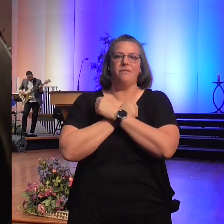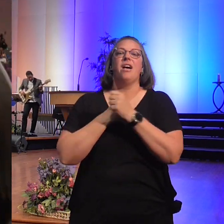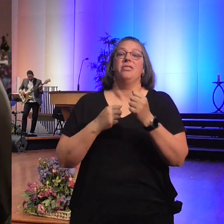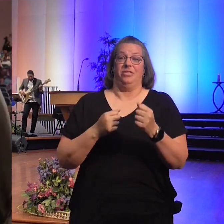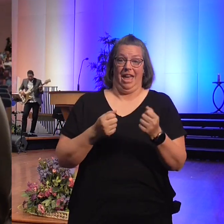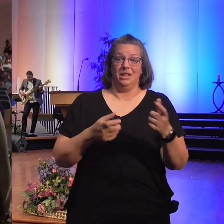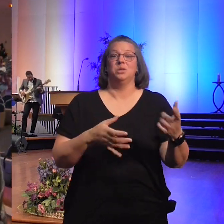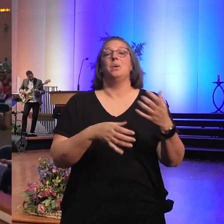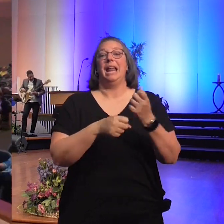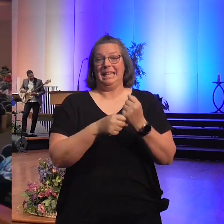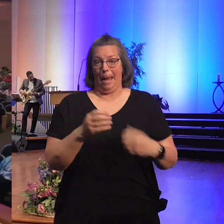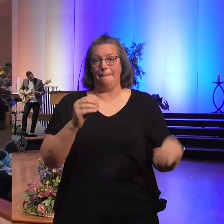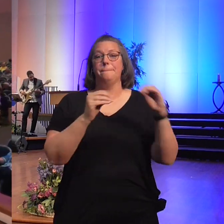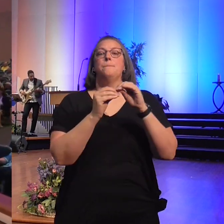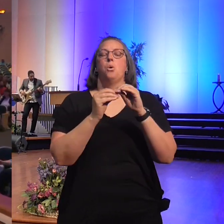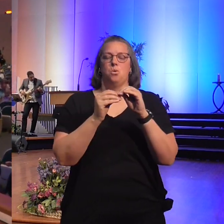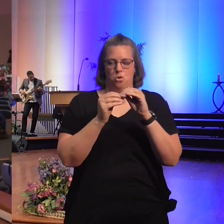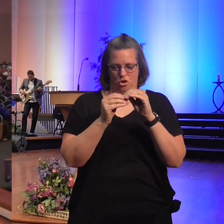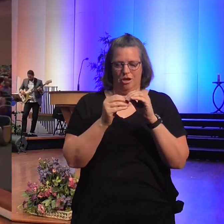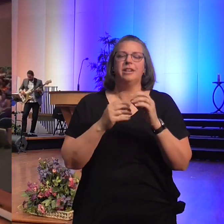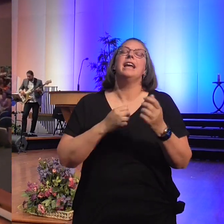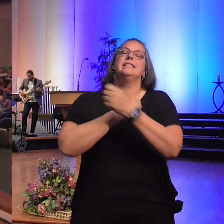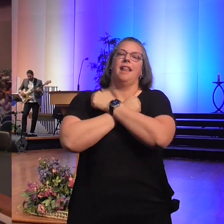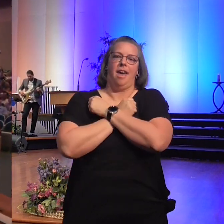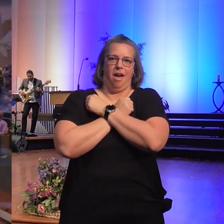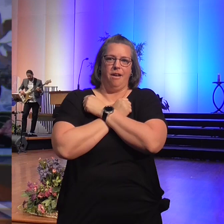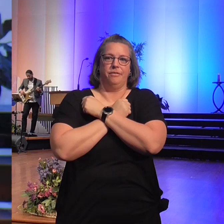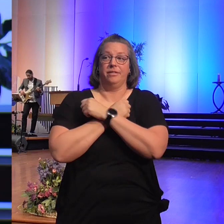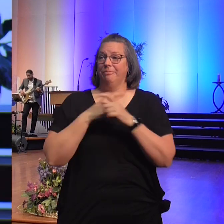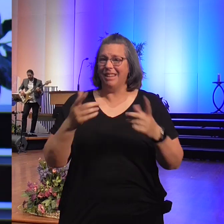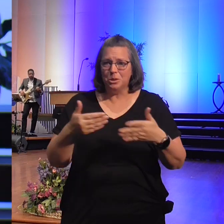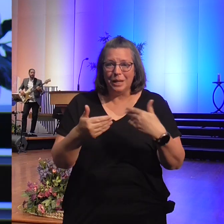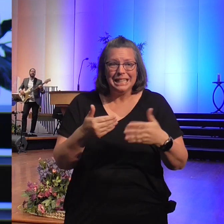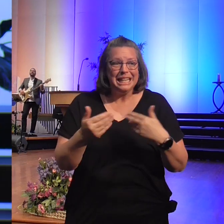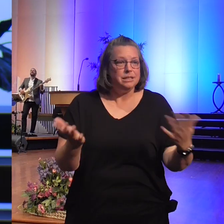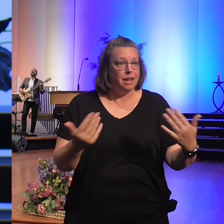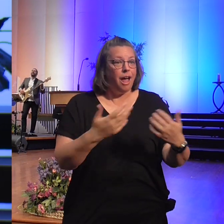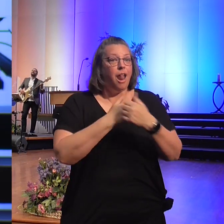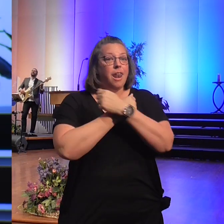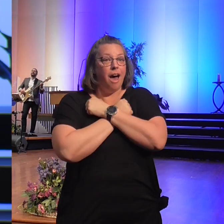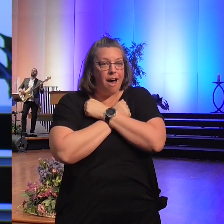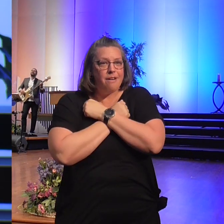what I get more of, is love. This one's easy. Love.